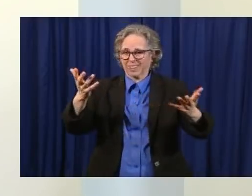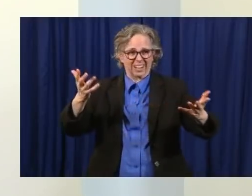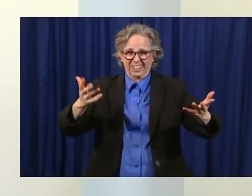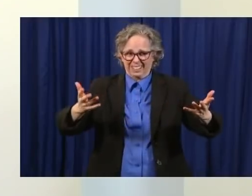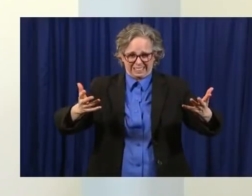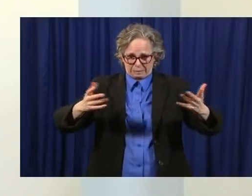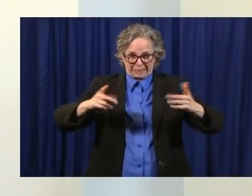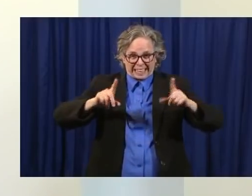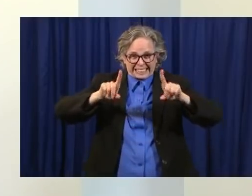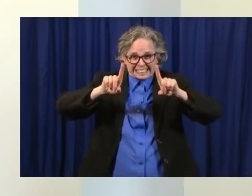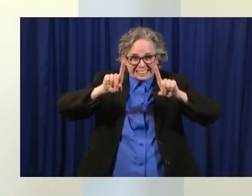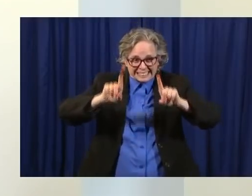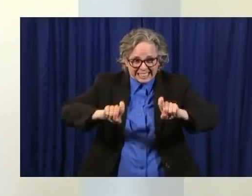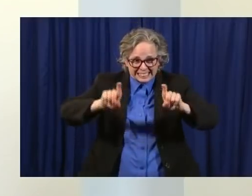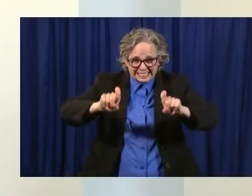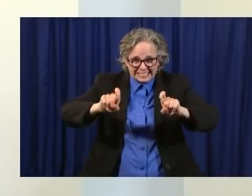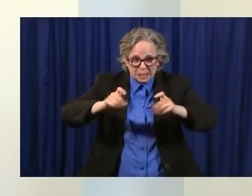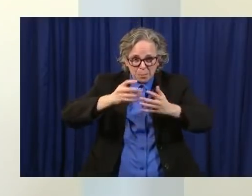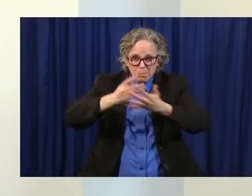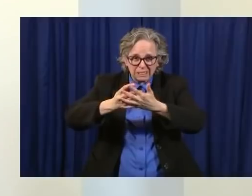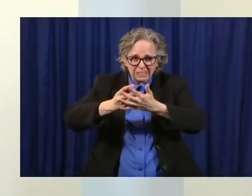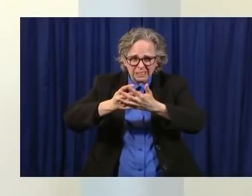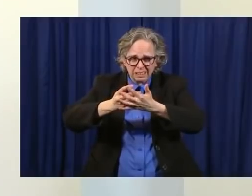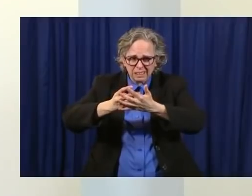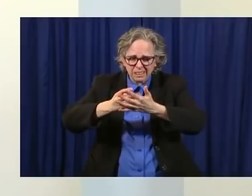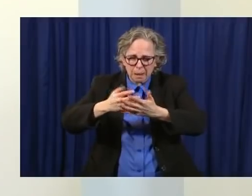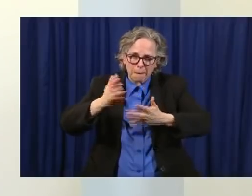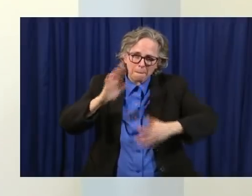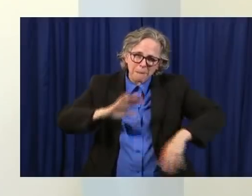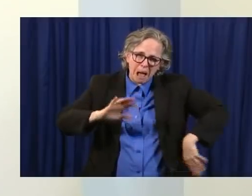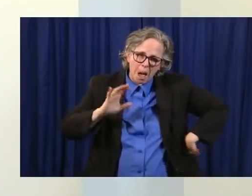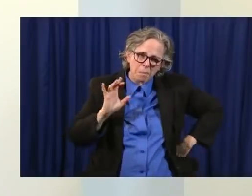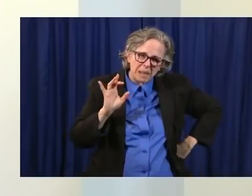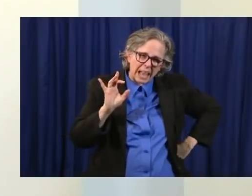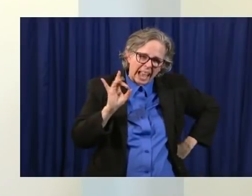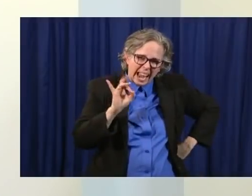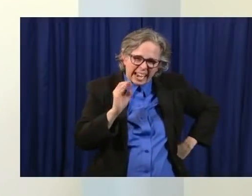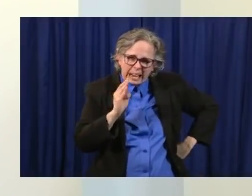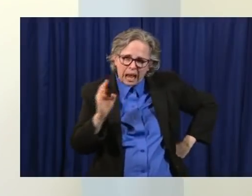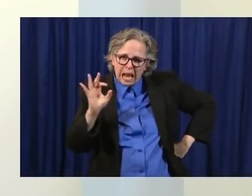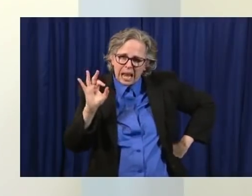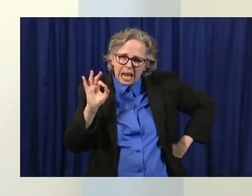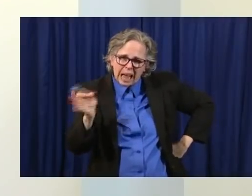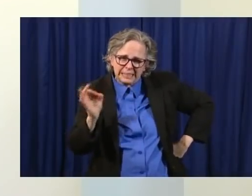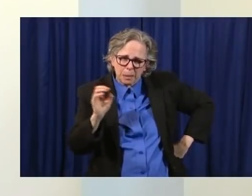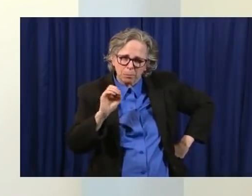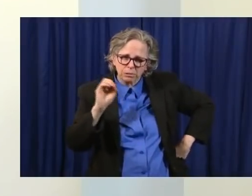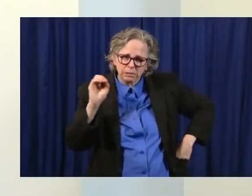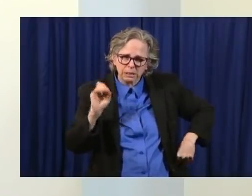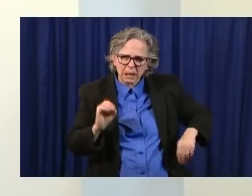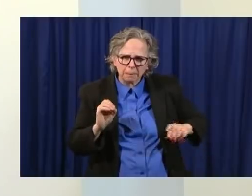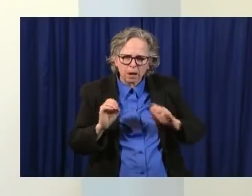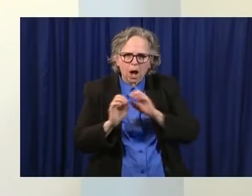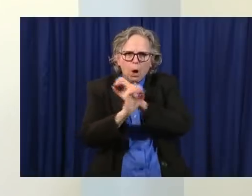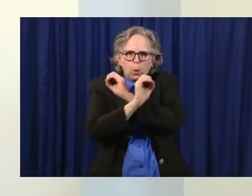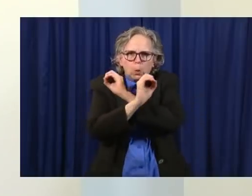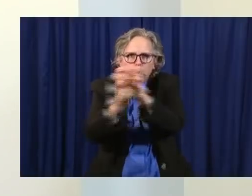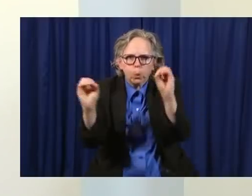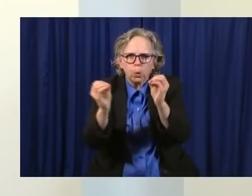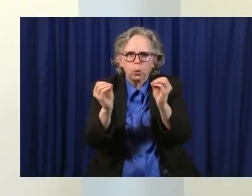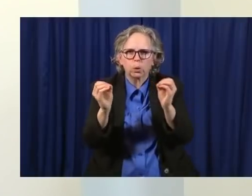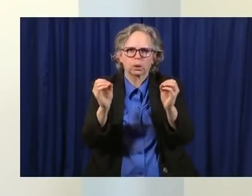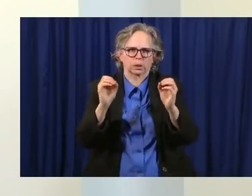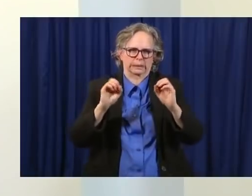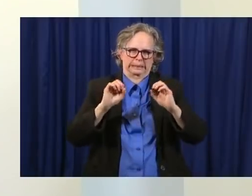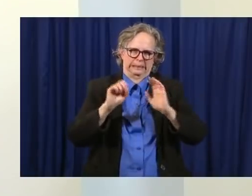up to 80 to 90% asymptomatic. You have to repeat that testing and watch as people go from asymptomatic